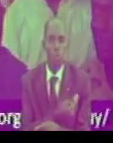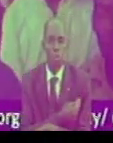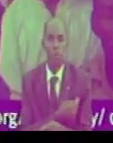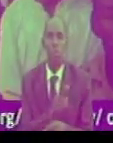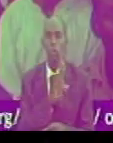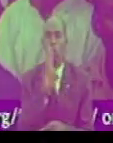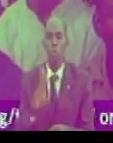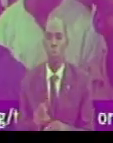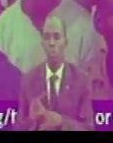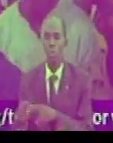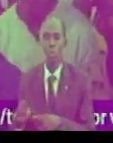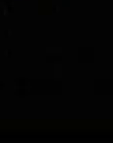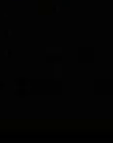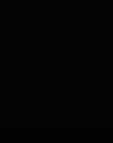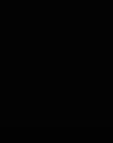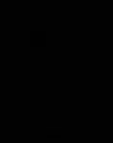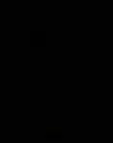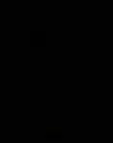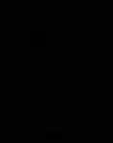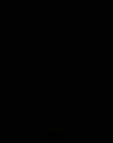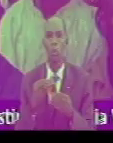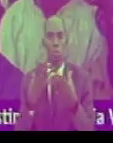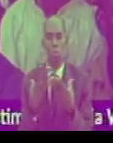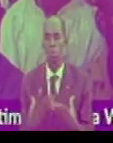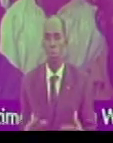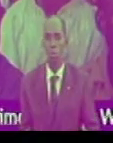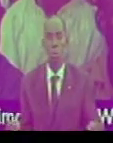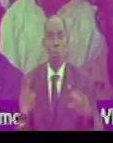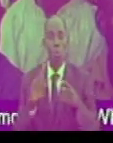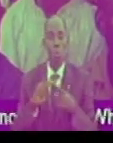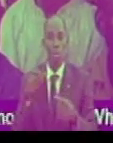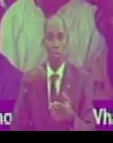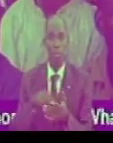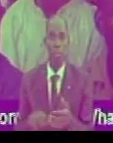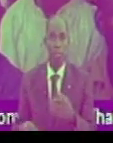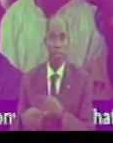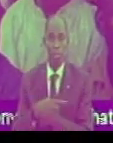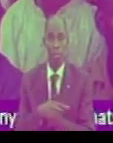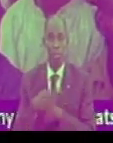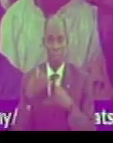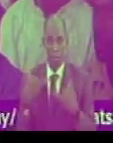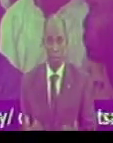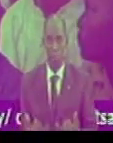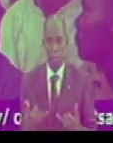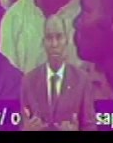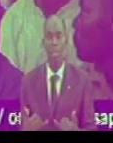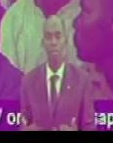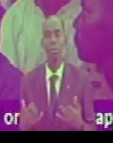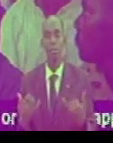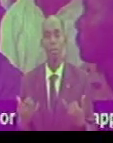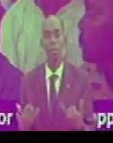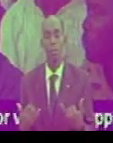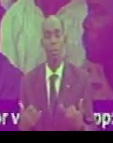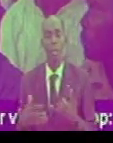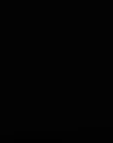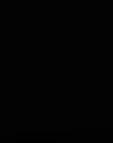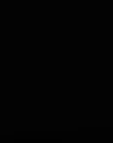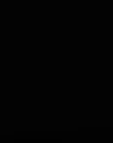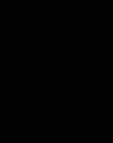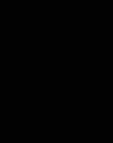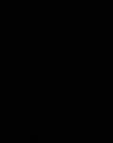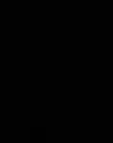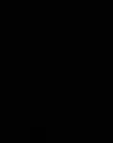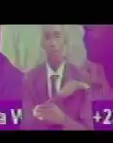about that final amen. After the final amen, after the prayers of the man of God, he said he received